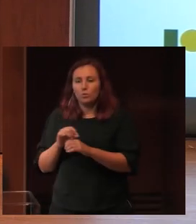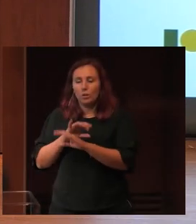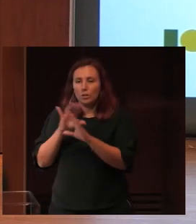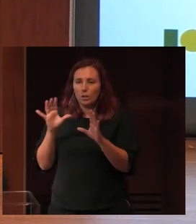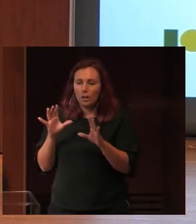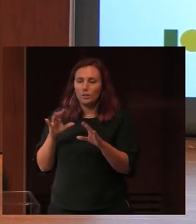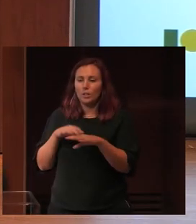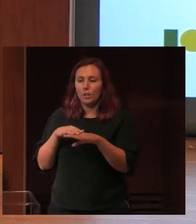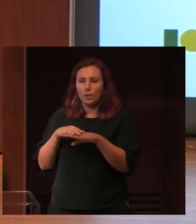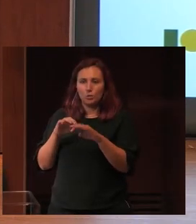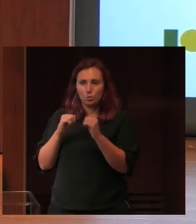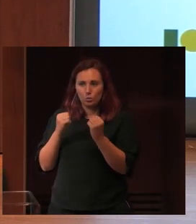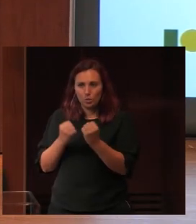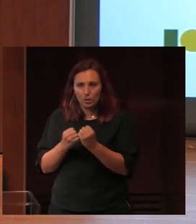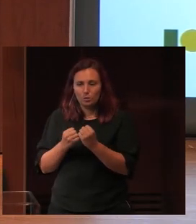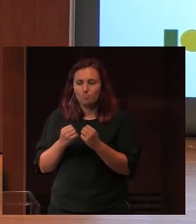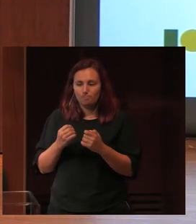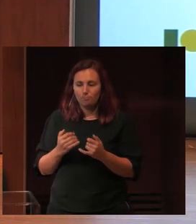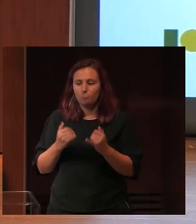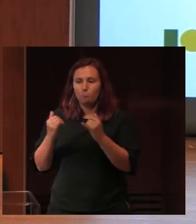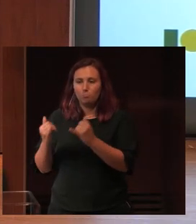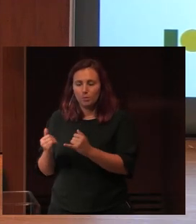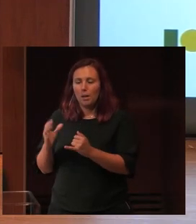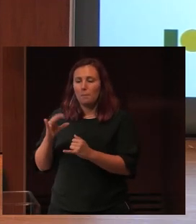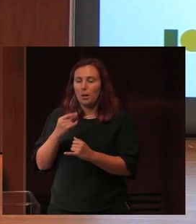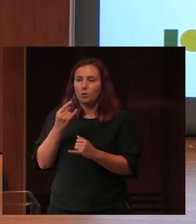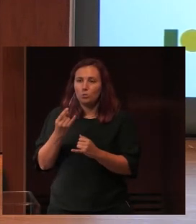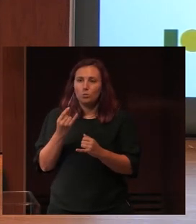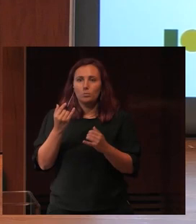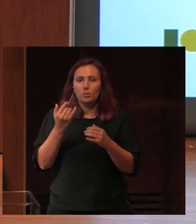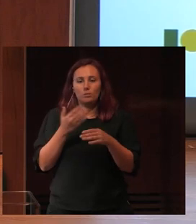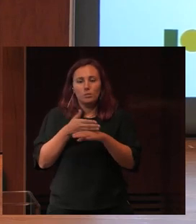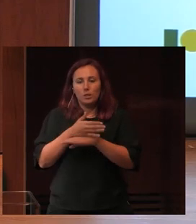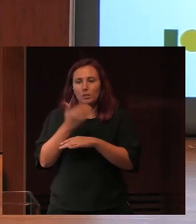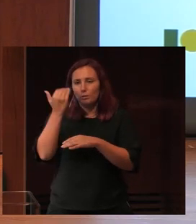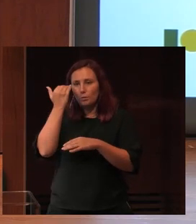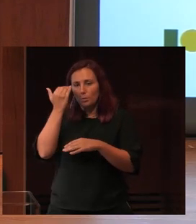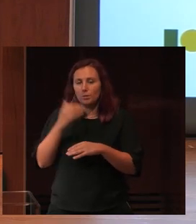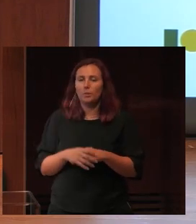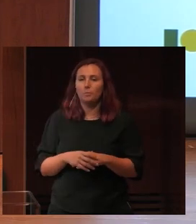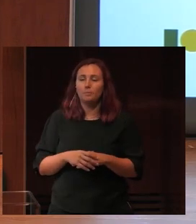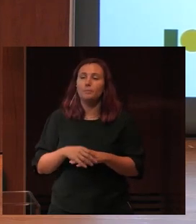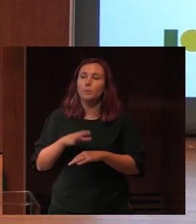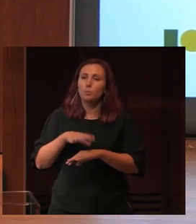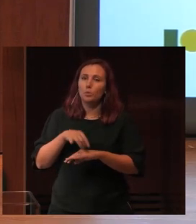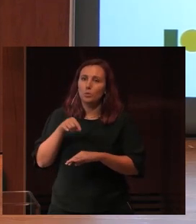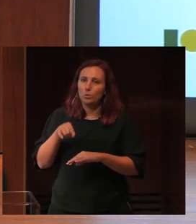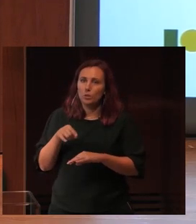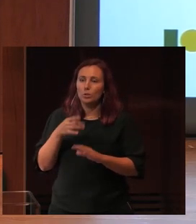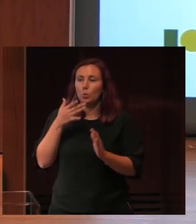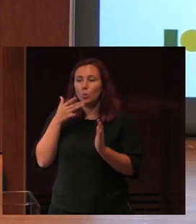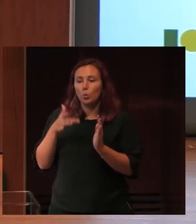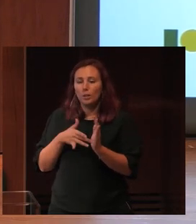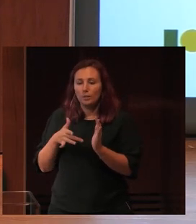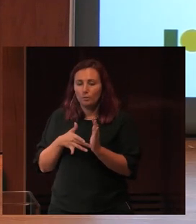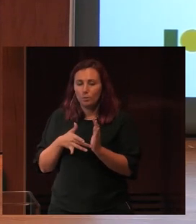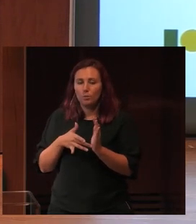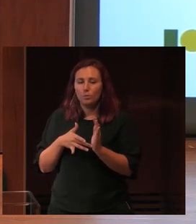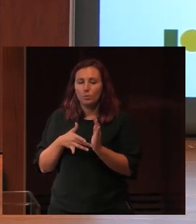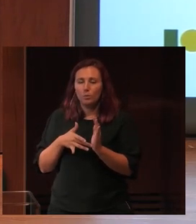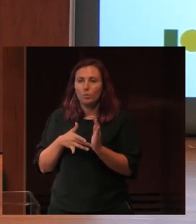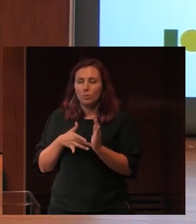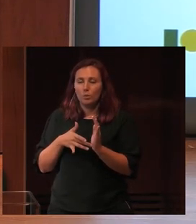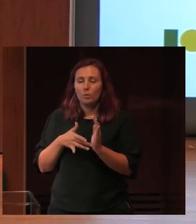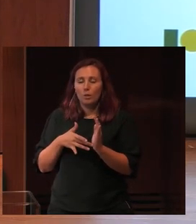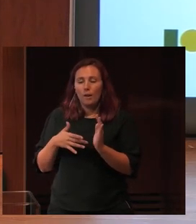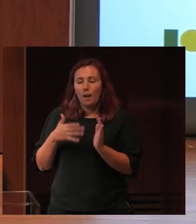the next step, there's another information source. And so the book has become